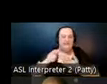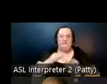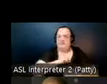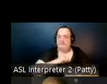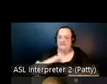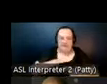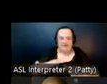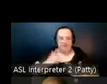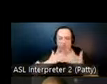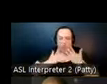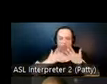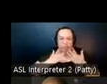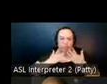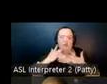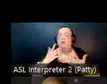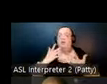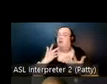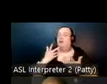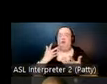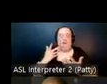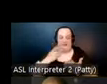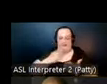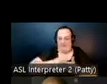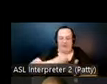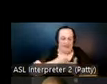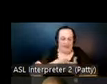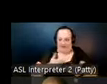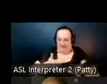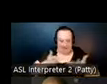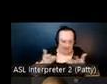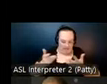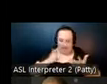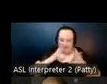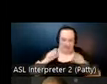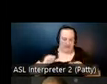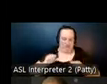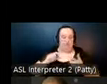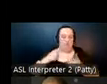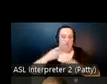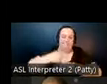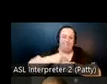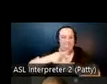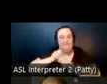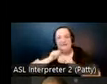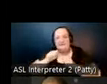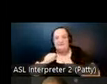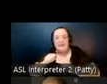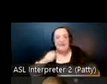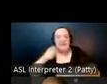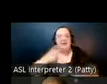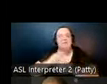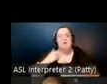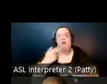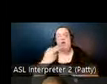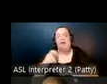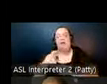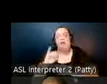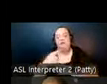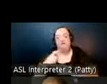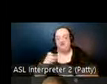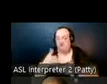and money to actually maintain and keep all of our heritage assets in good